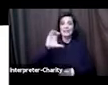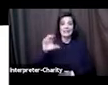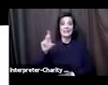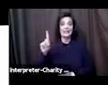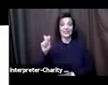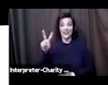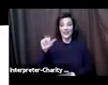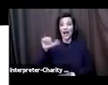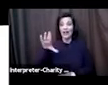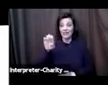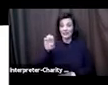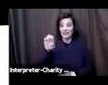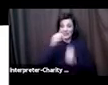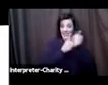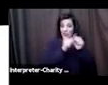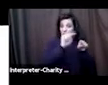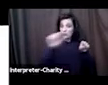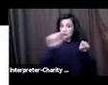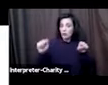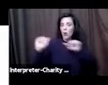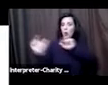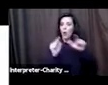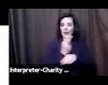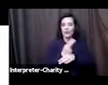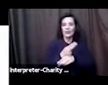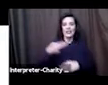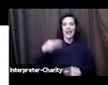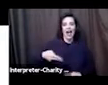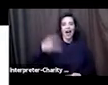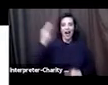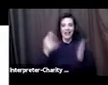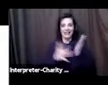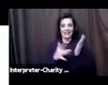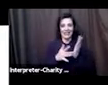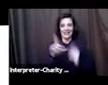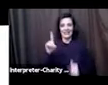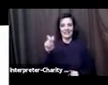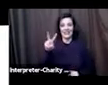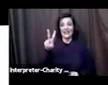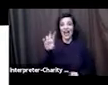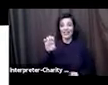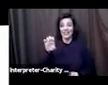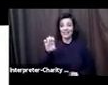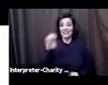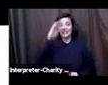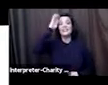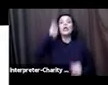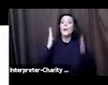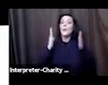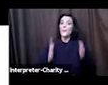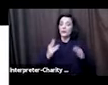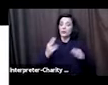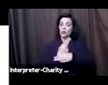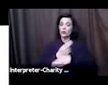In their particular cases, they are all using what we call high-tech devices. The man in the foreground, he is a power chair user, and